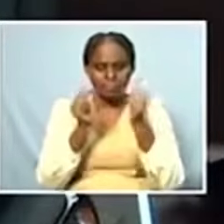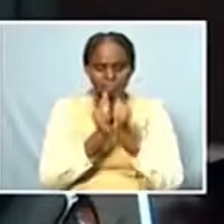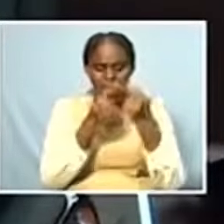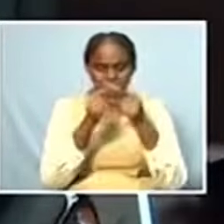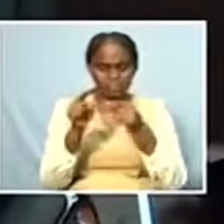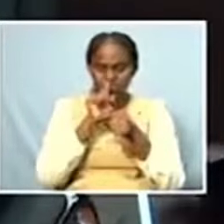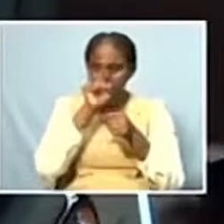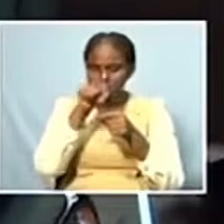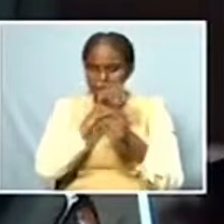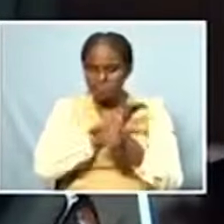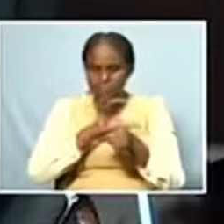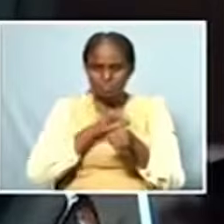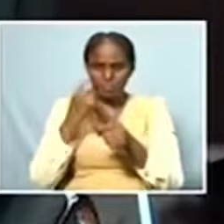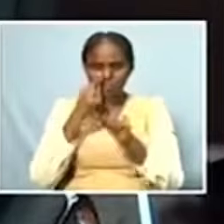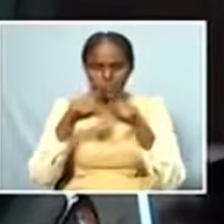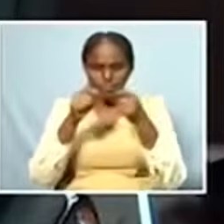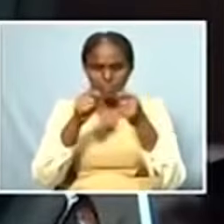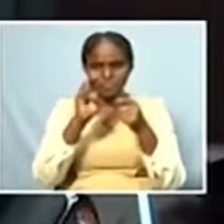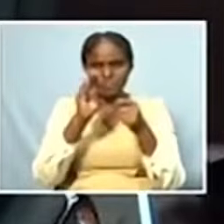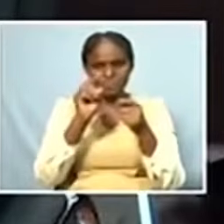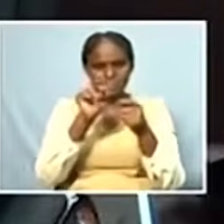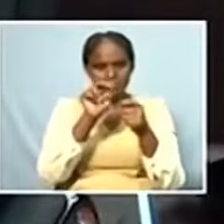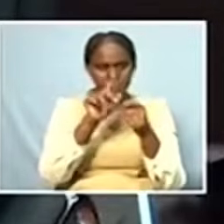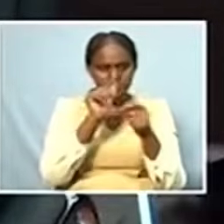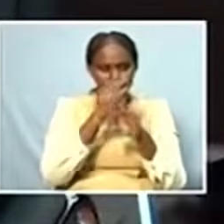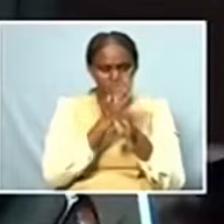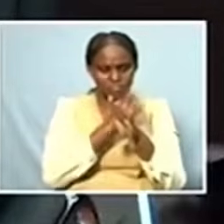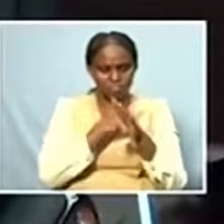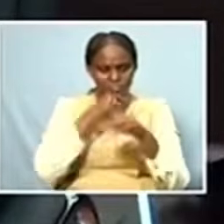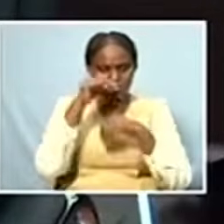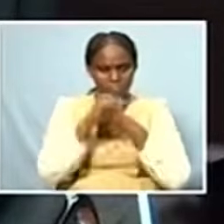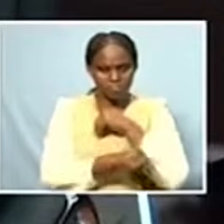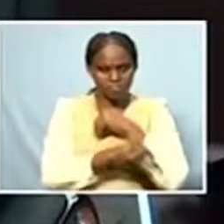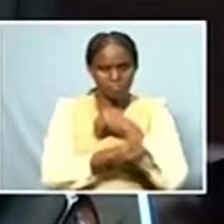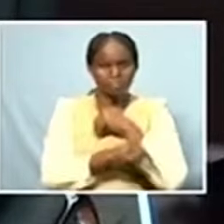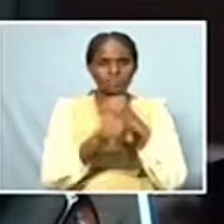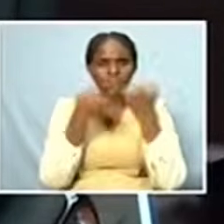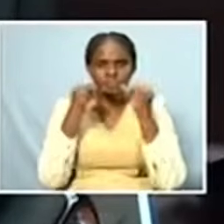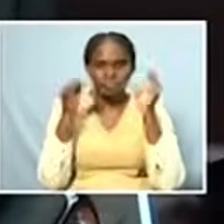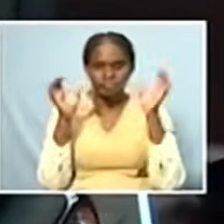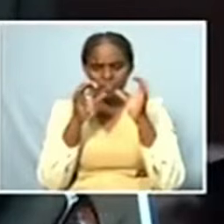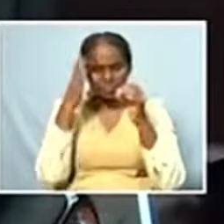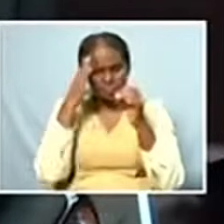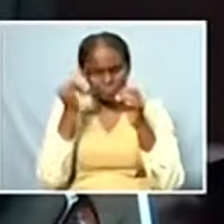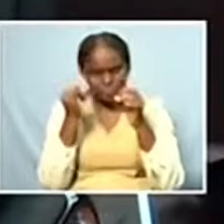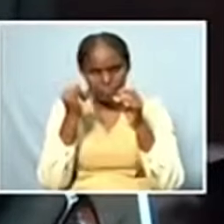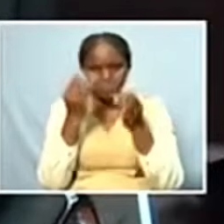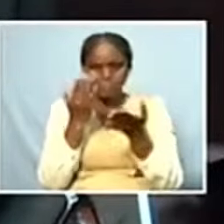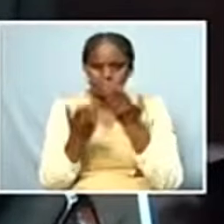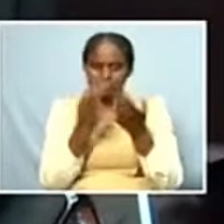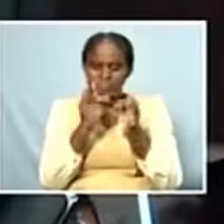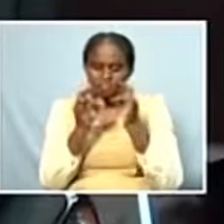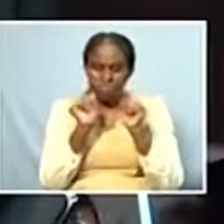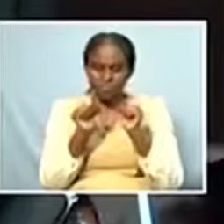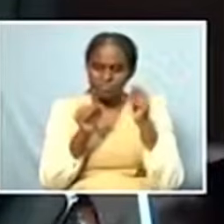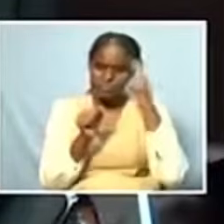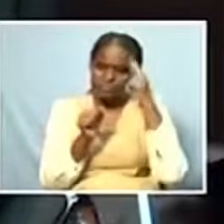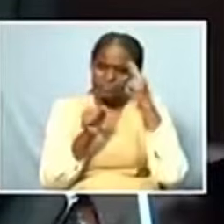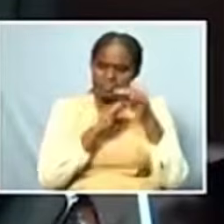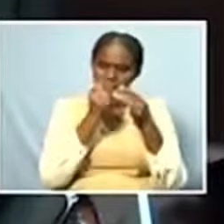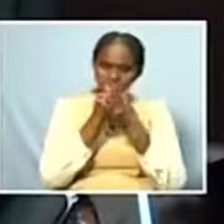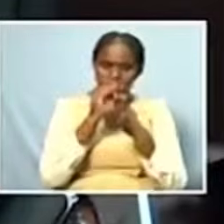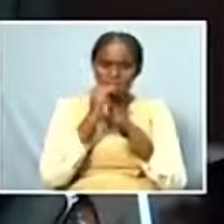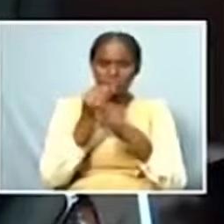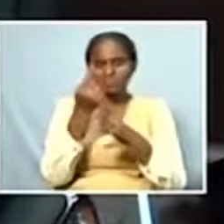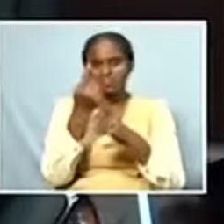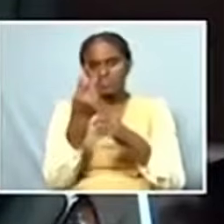insurance companies, those who issued the bond. So before I go any further, could you inform the committee why? Maybe if you can remember all of them, or one or